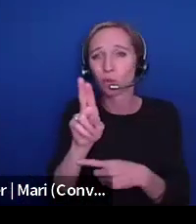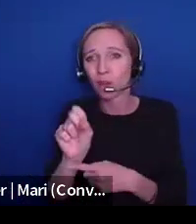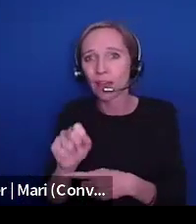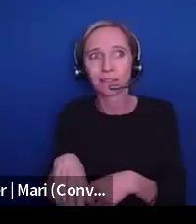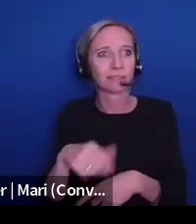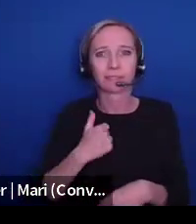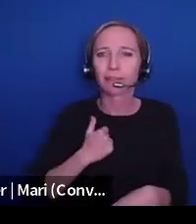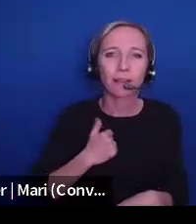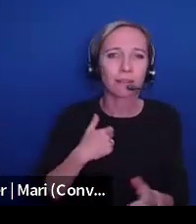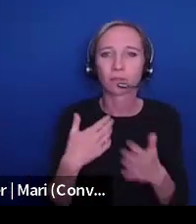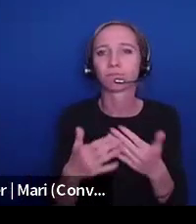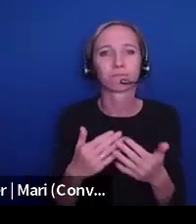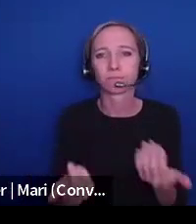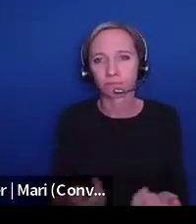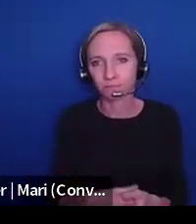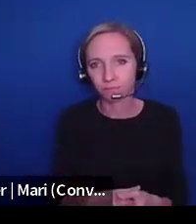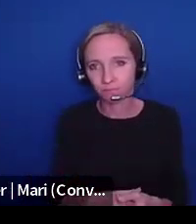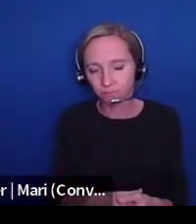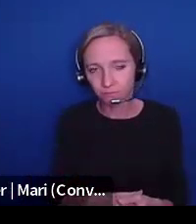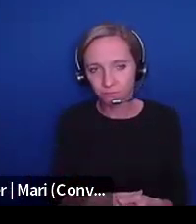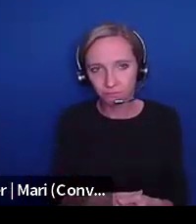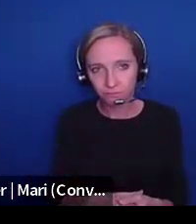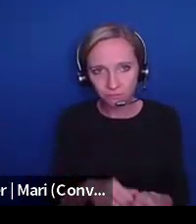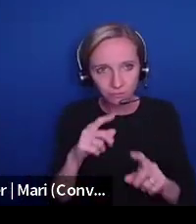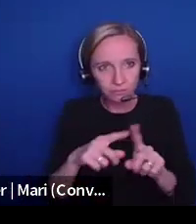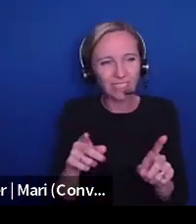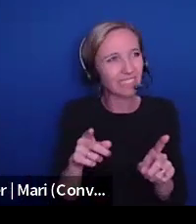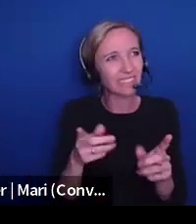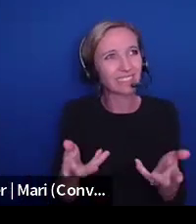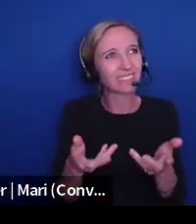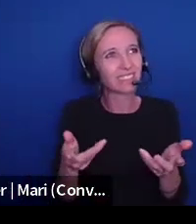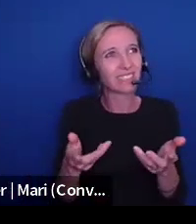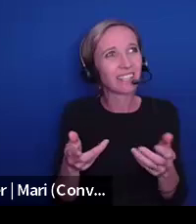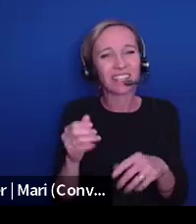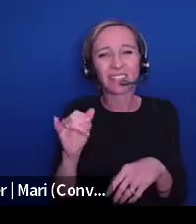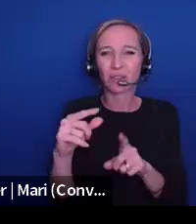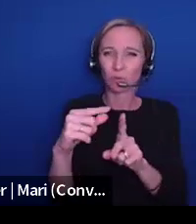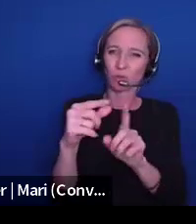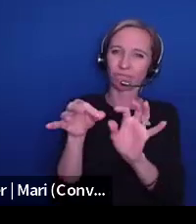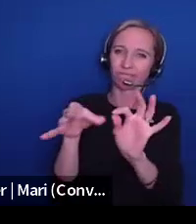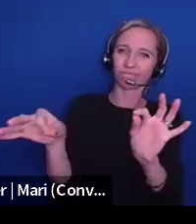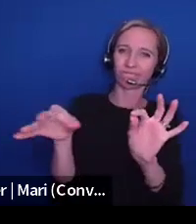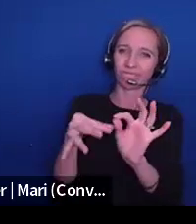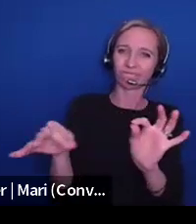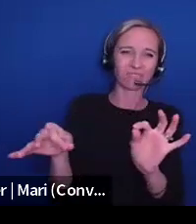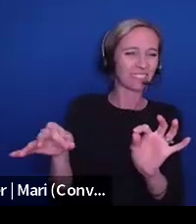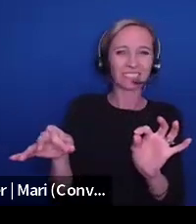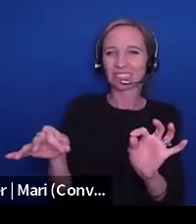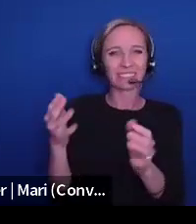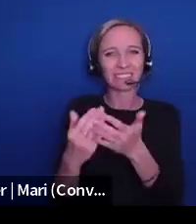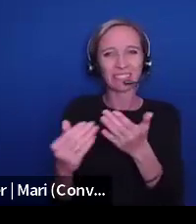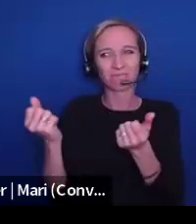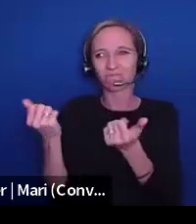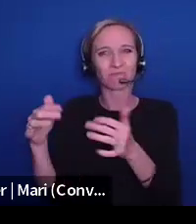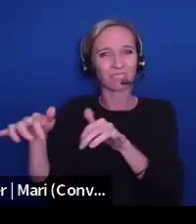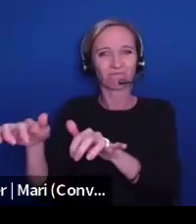it's Canada or whatever. But it doesn't sink in the language of many. So